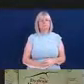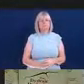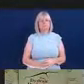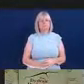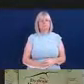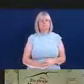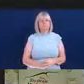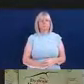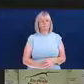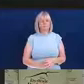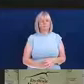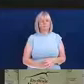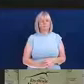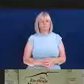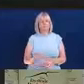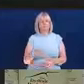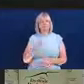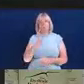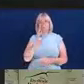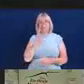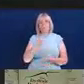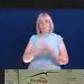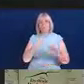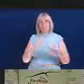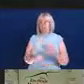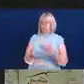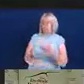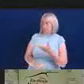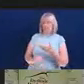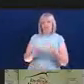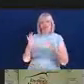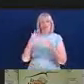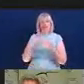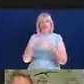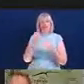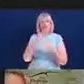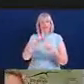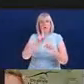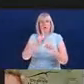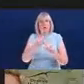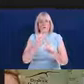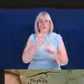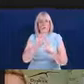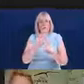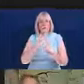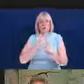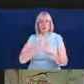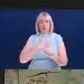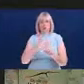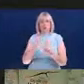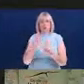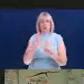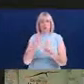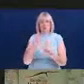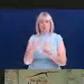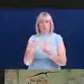So the link is on the screen there for you if you want to access that. Bear with me one second, please. My fan has just turned off and I'm getting very,